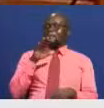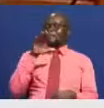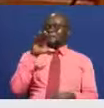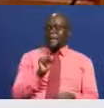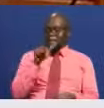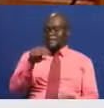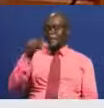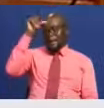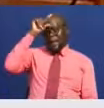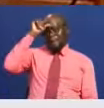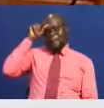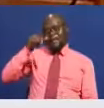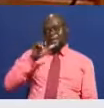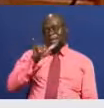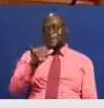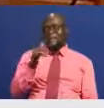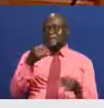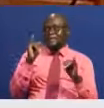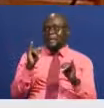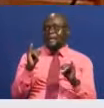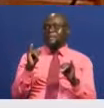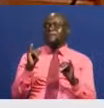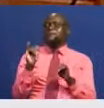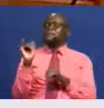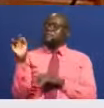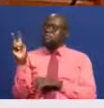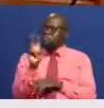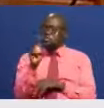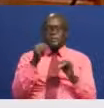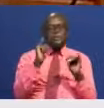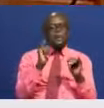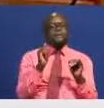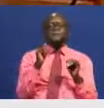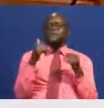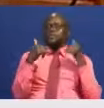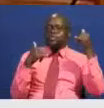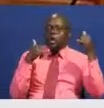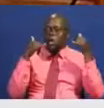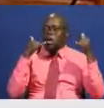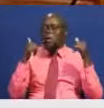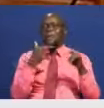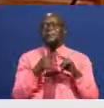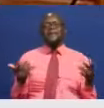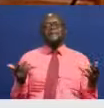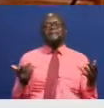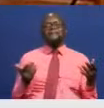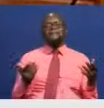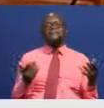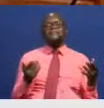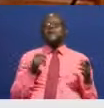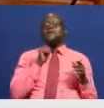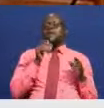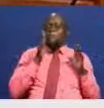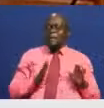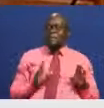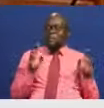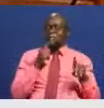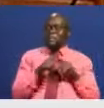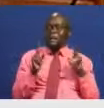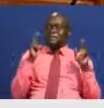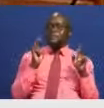secretaries in this government that I've tried to really look for, try to make phone calls to, not for personal issue,